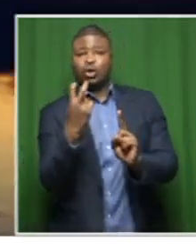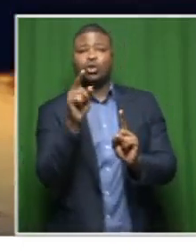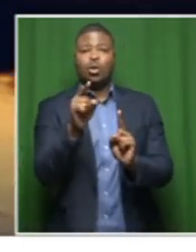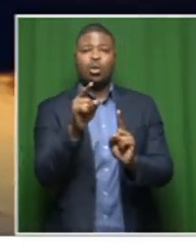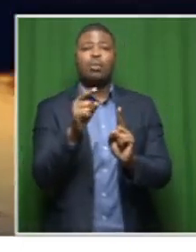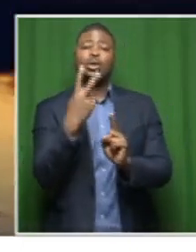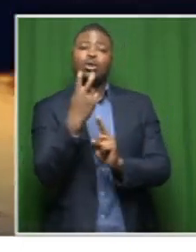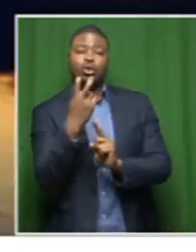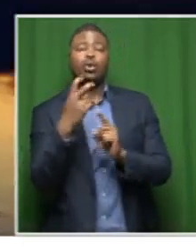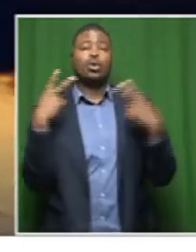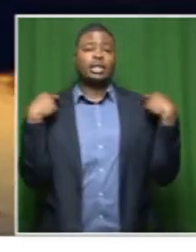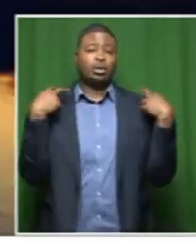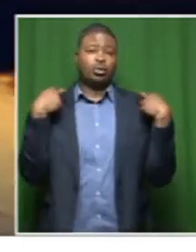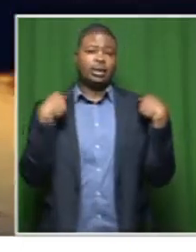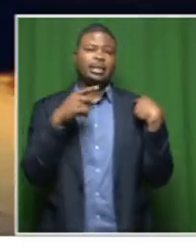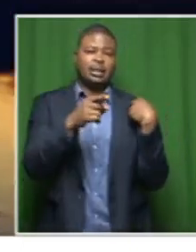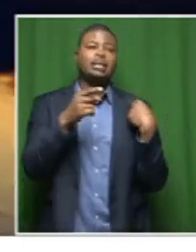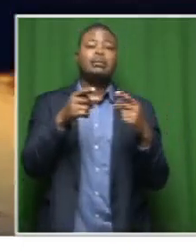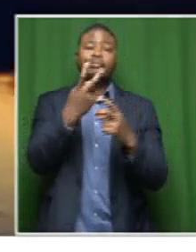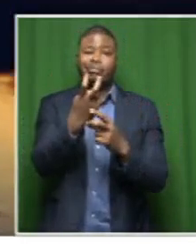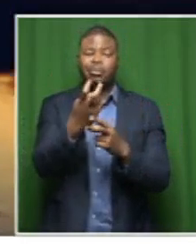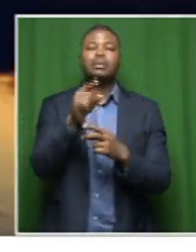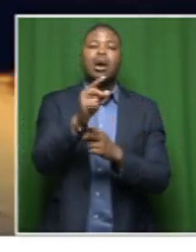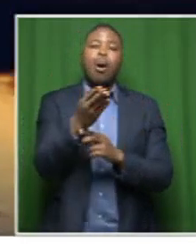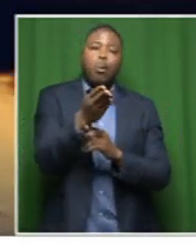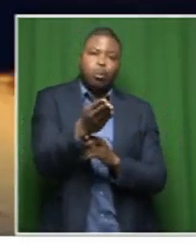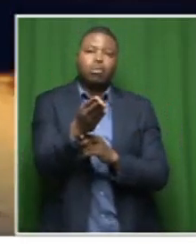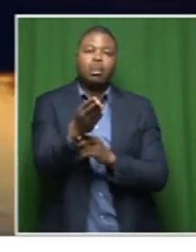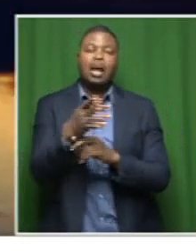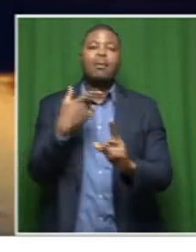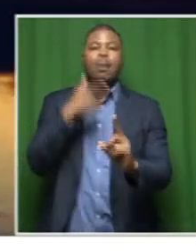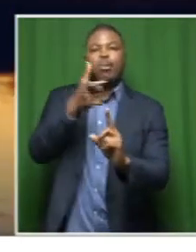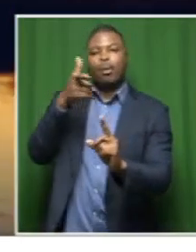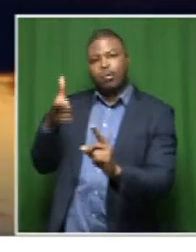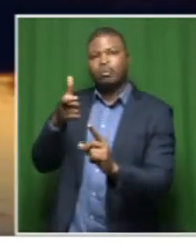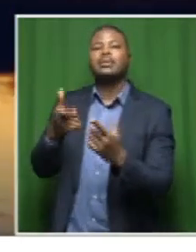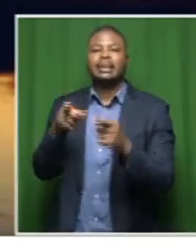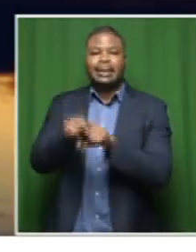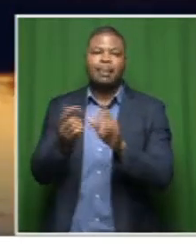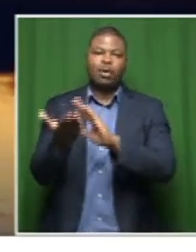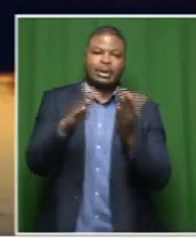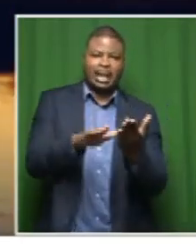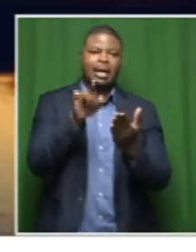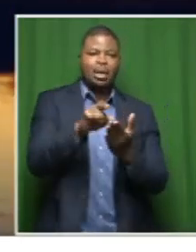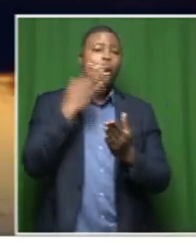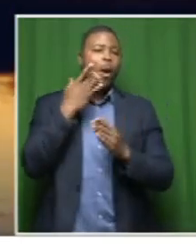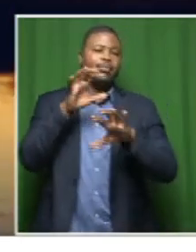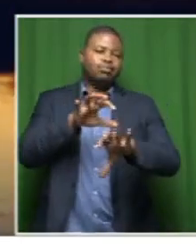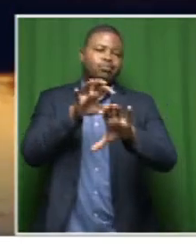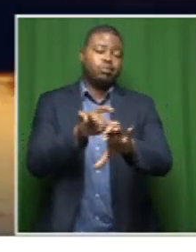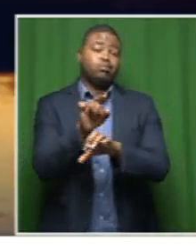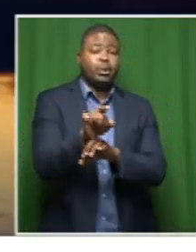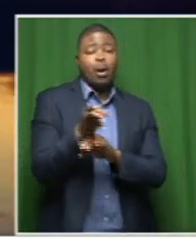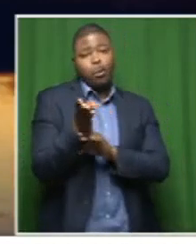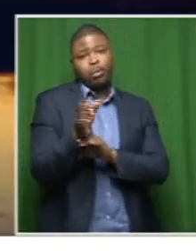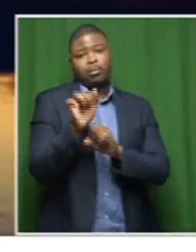guards who worked for Lonmin, who was killed in the days leading up to the massacre. Aisha, thank you so much for speaking